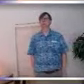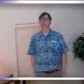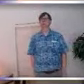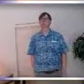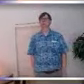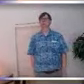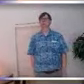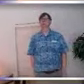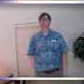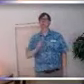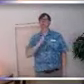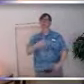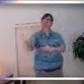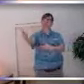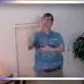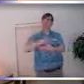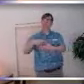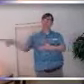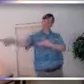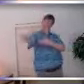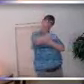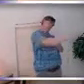is in us,